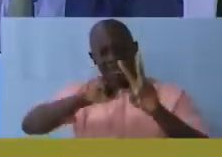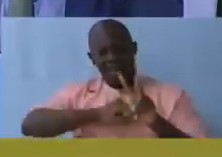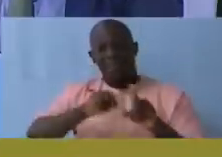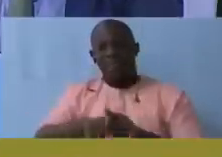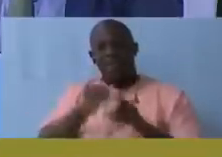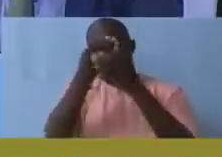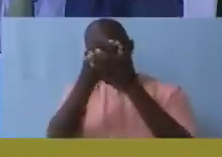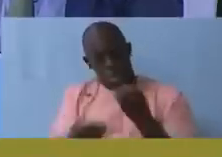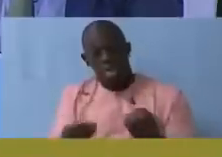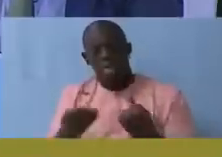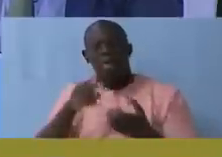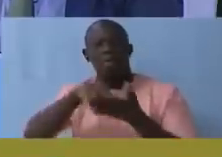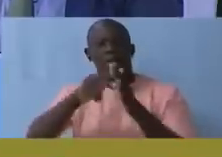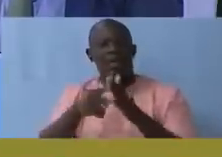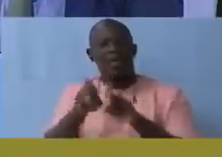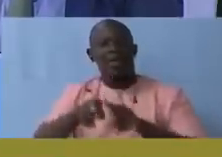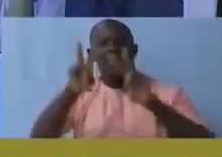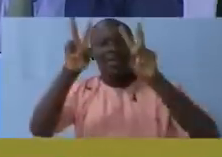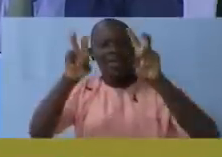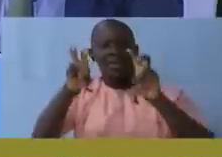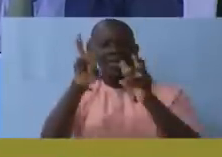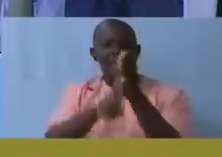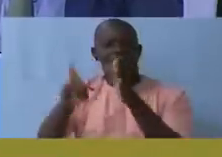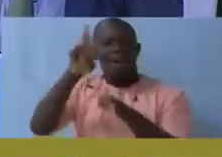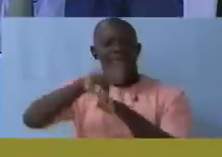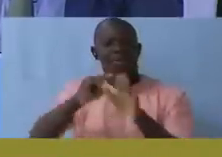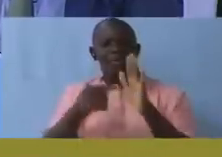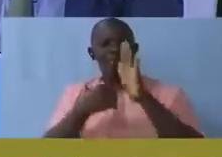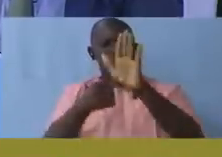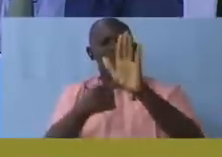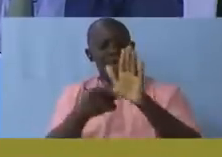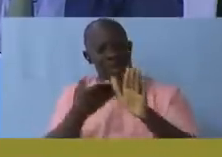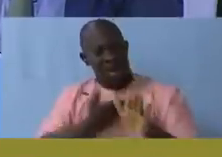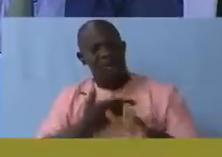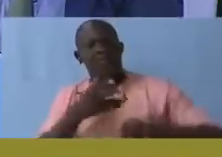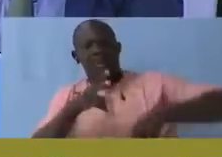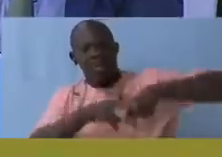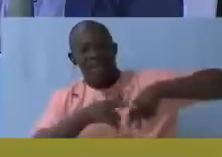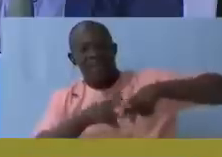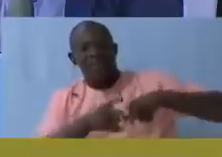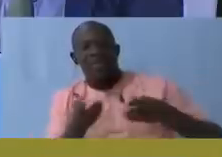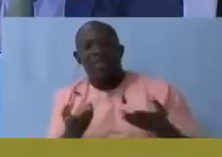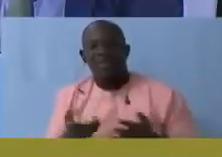test results still show HIV positive. Yes.